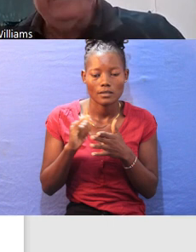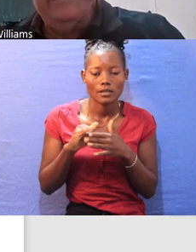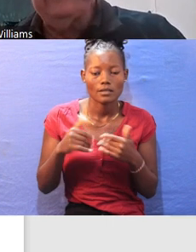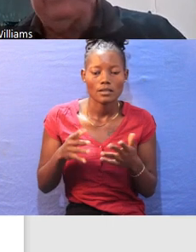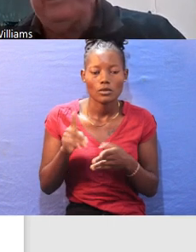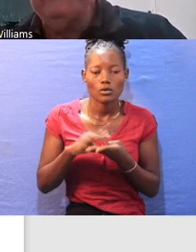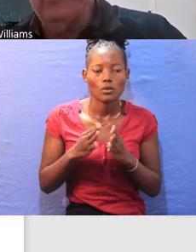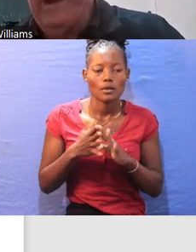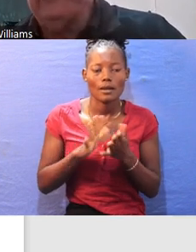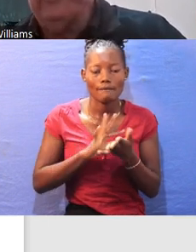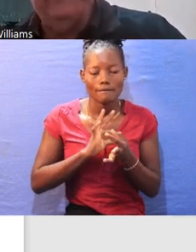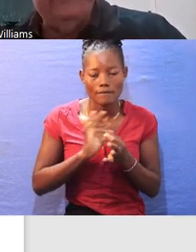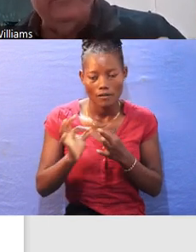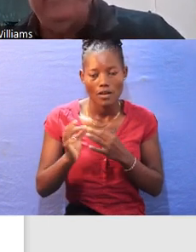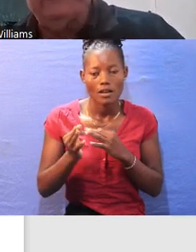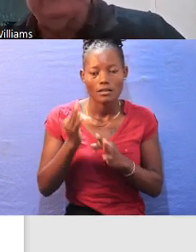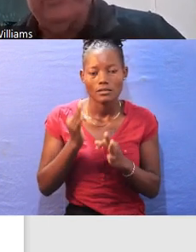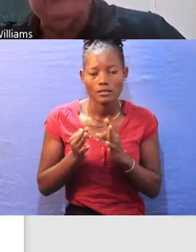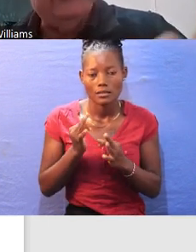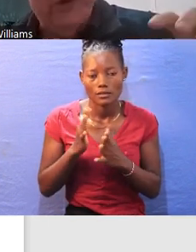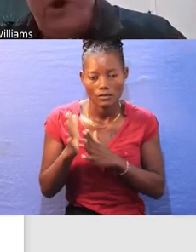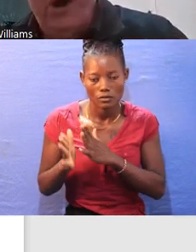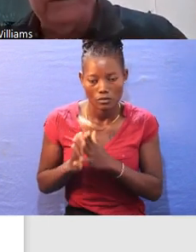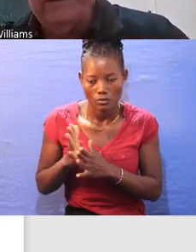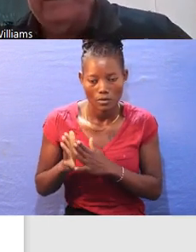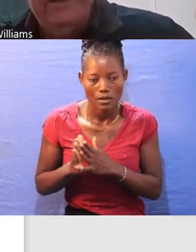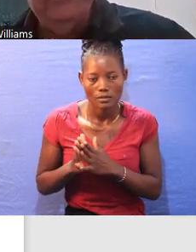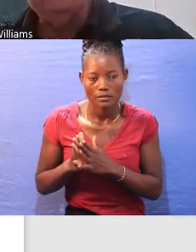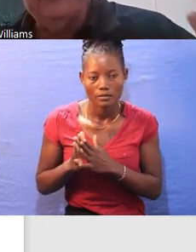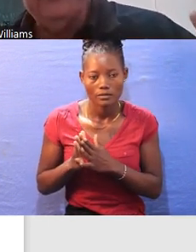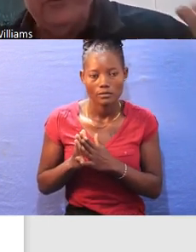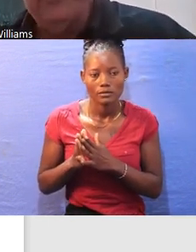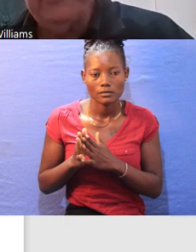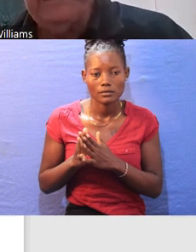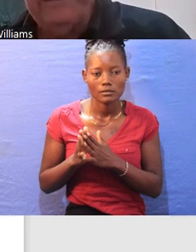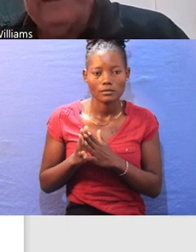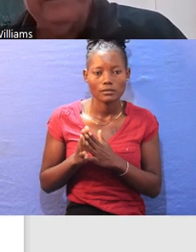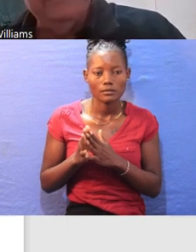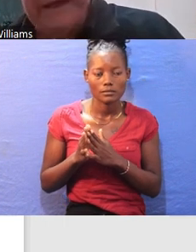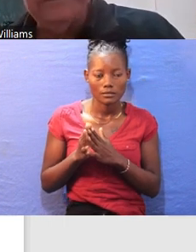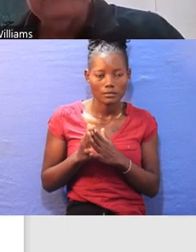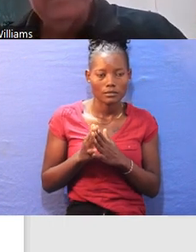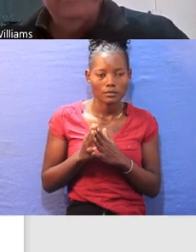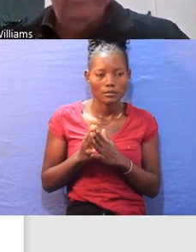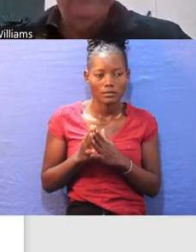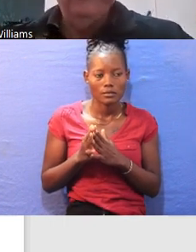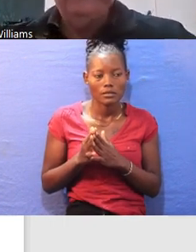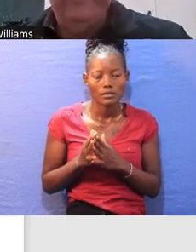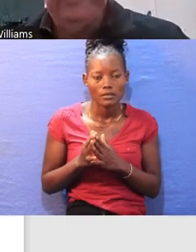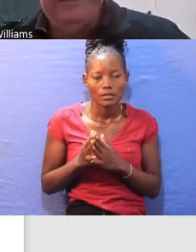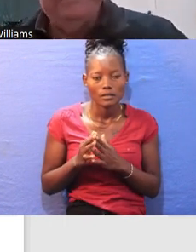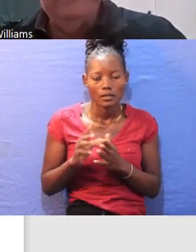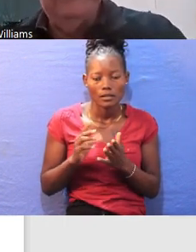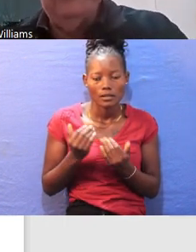you're carrying fatigue from the weight room, if your weight room session's so hard that you're still sore 2 or 3 days later, or you're